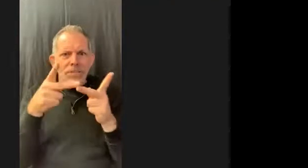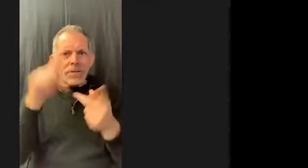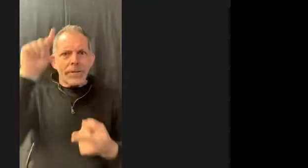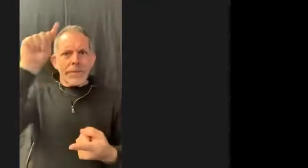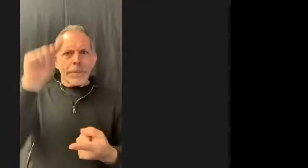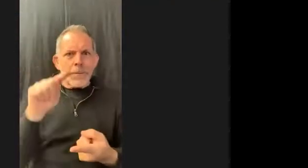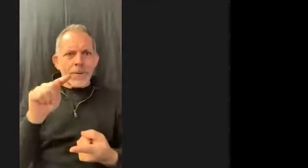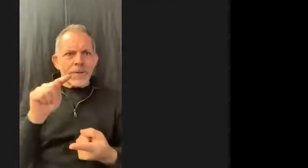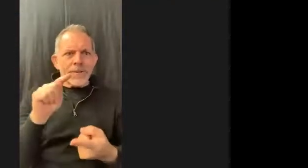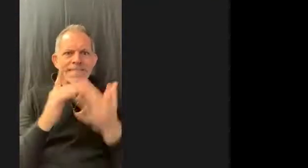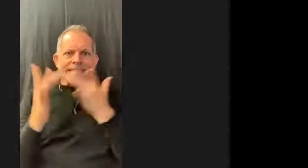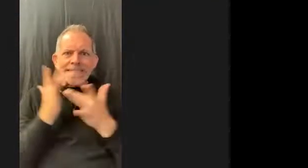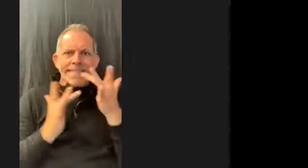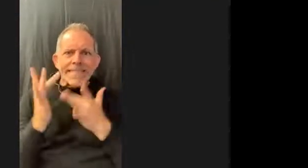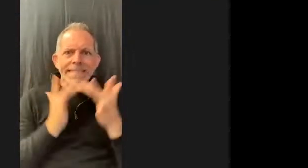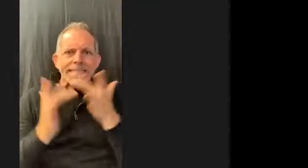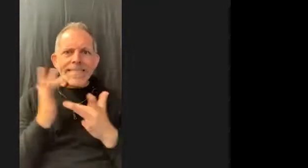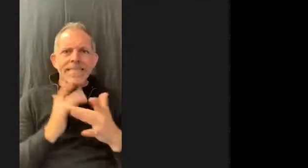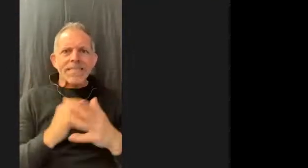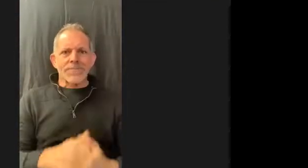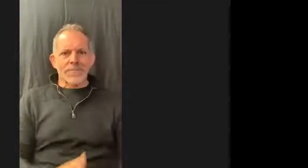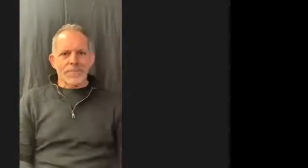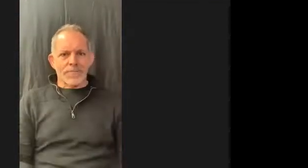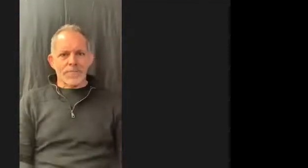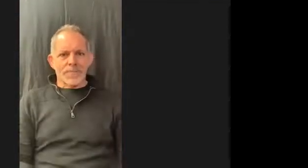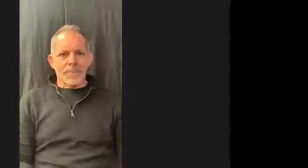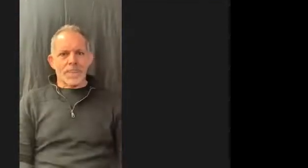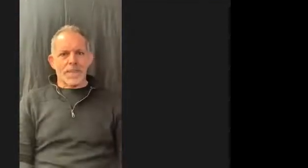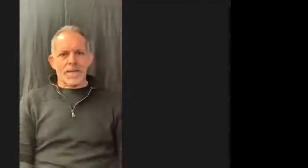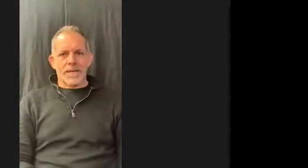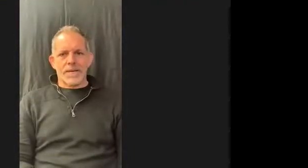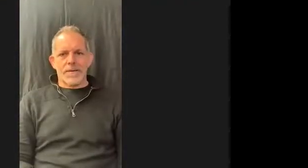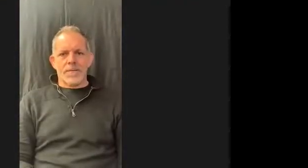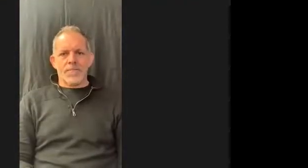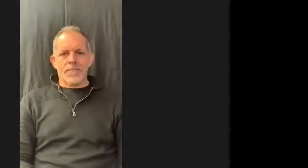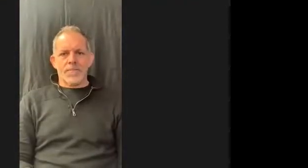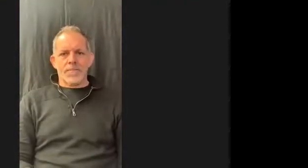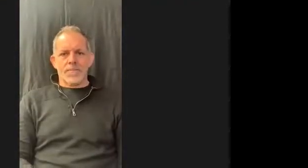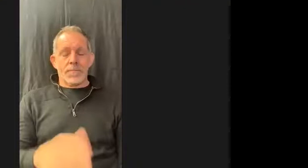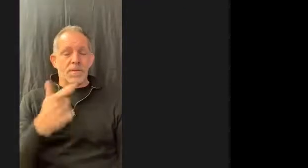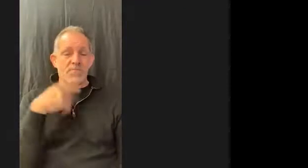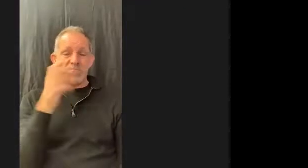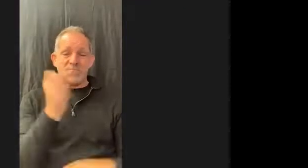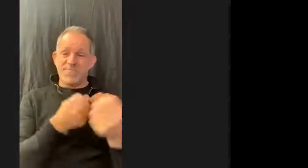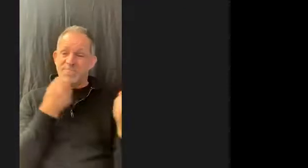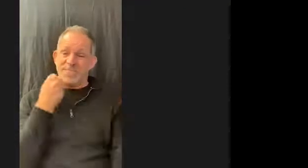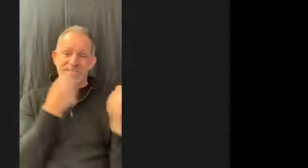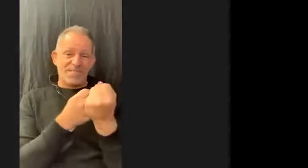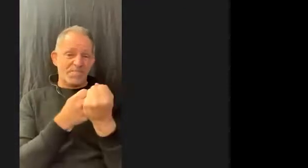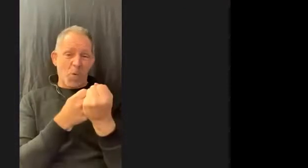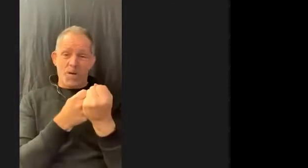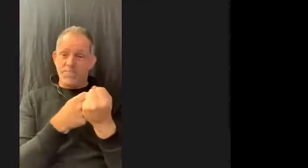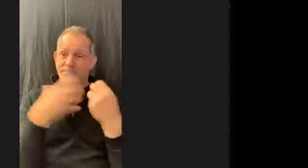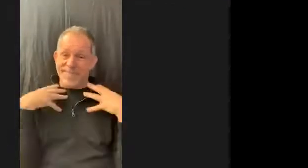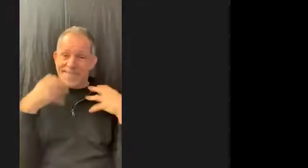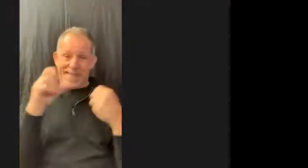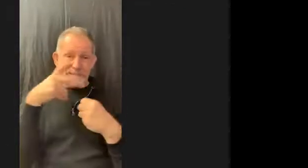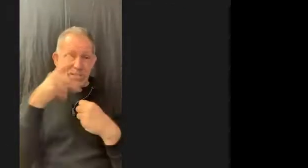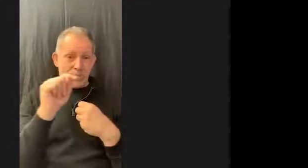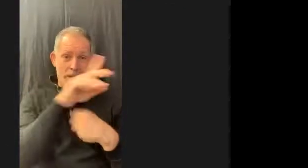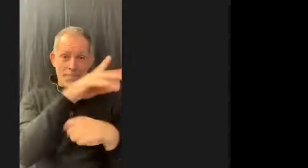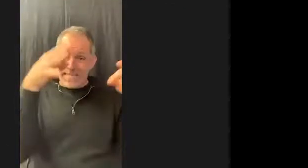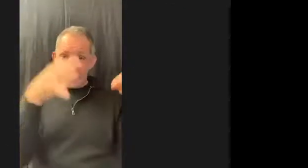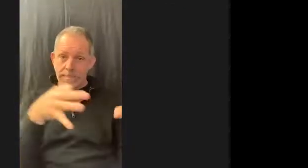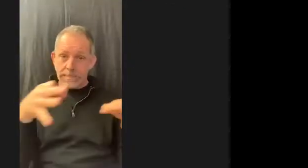I support the general idea, and the health district currently requires its covered staff under the